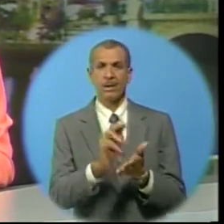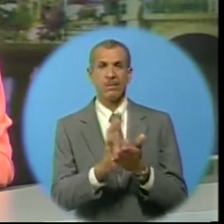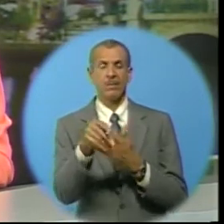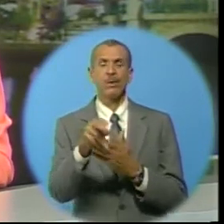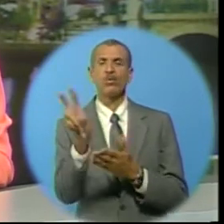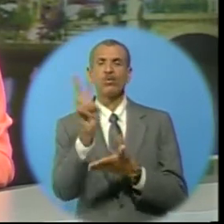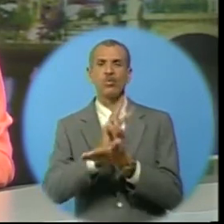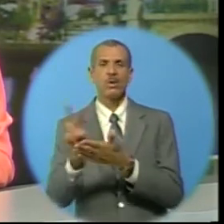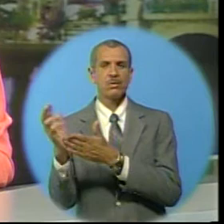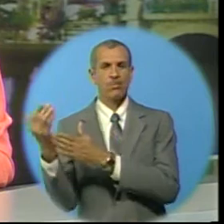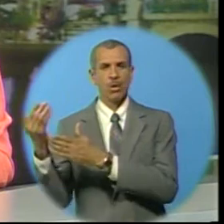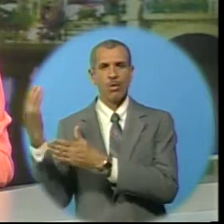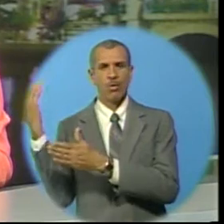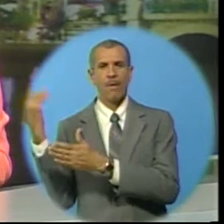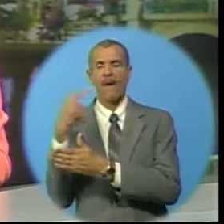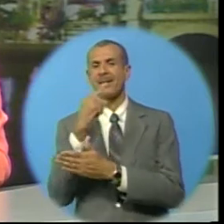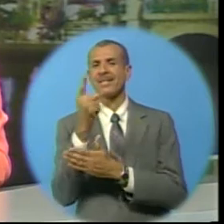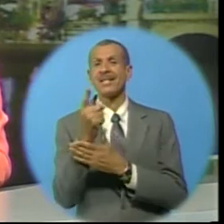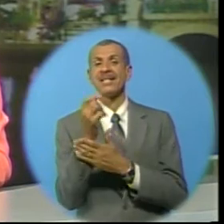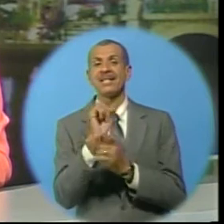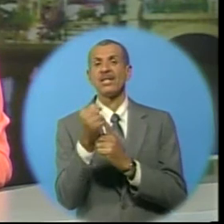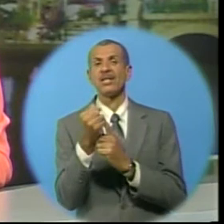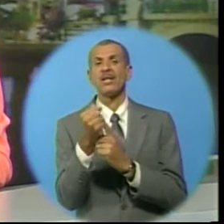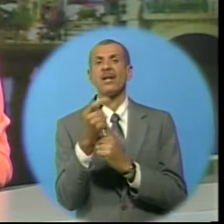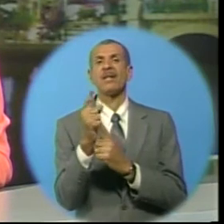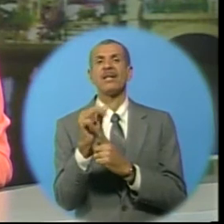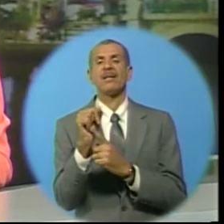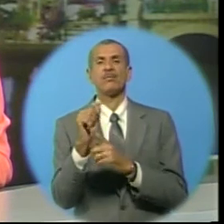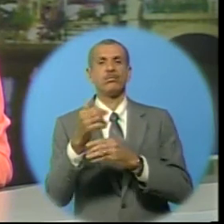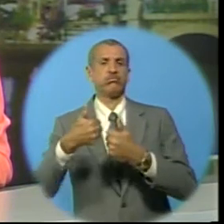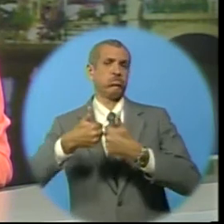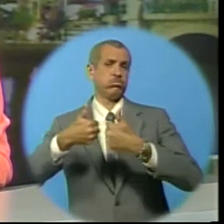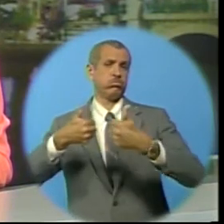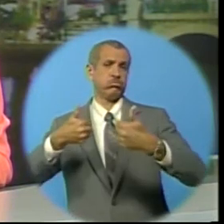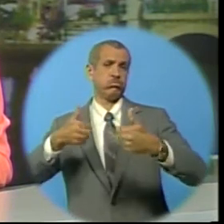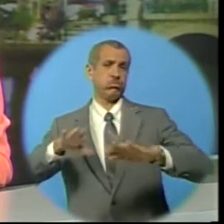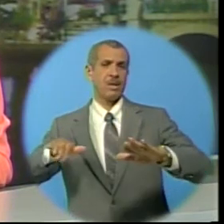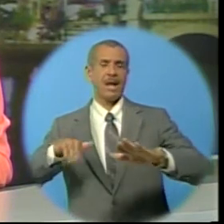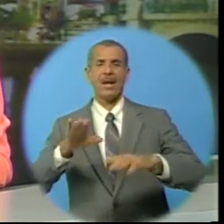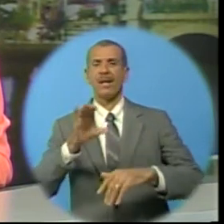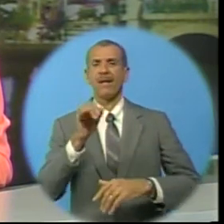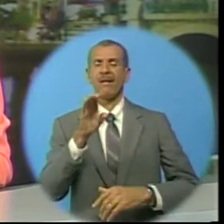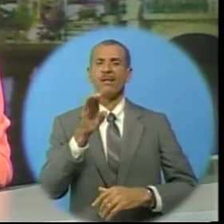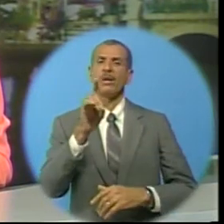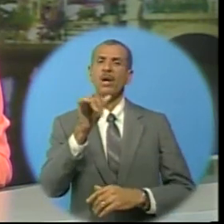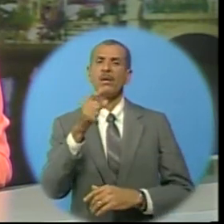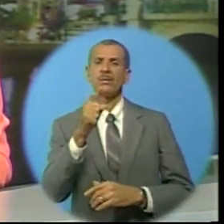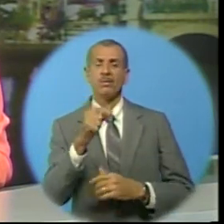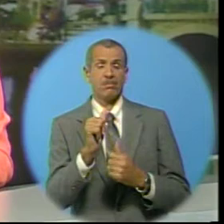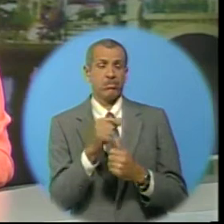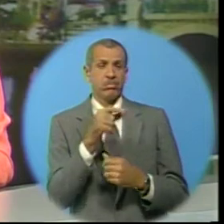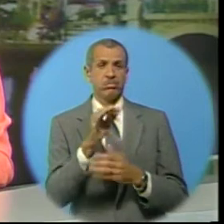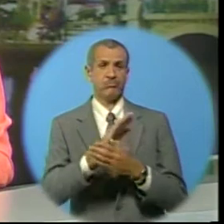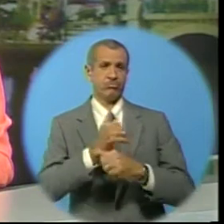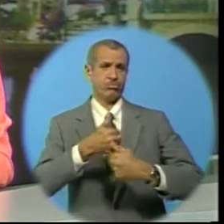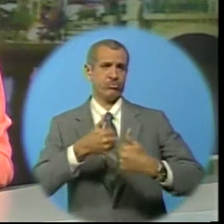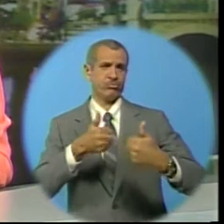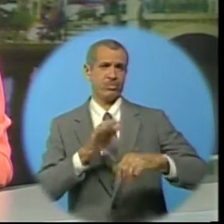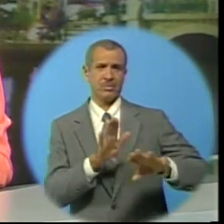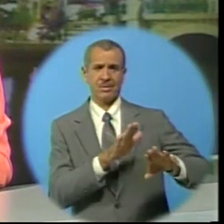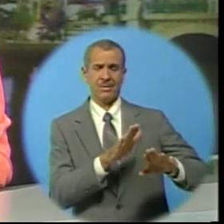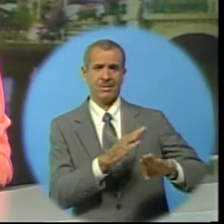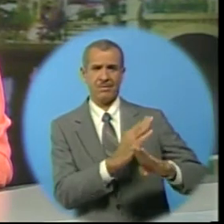2 weeks ago. The situation led to the facility being isolated and documents placed in quarantine. President